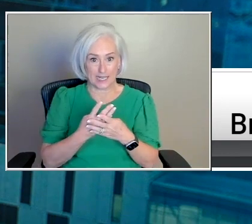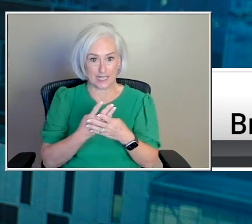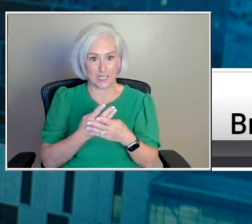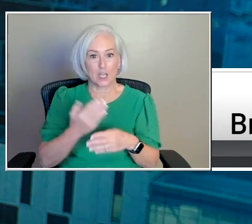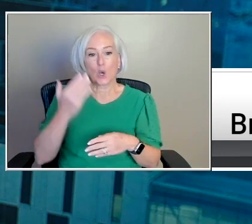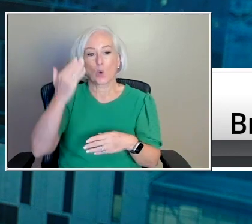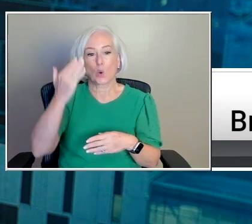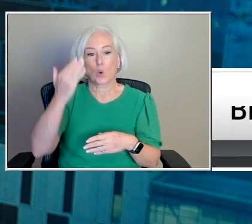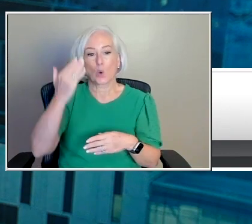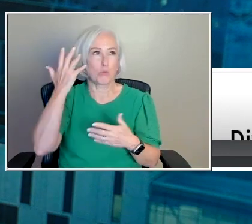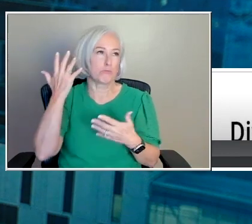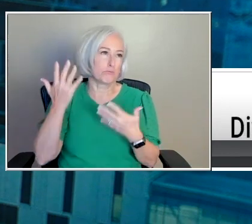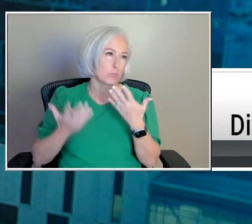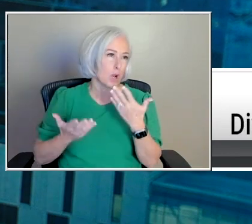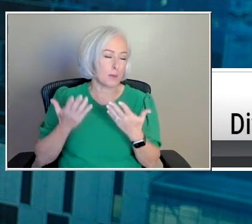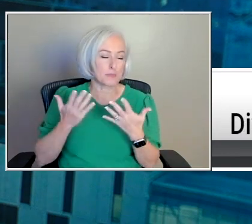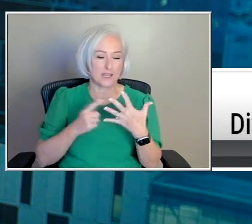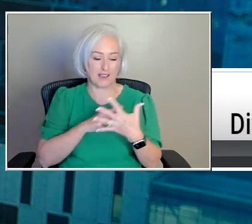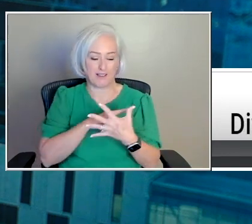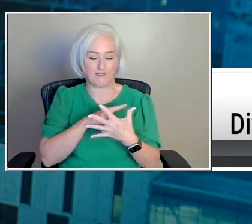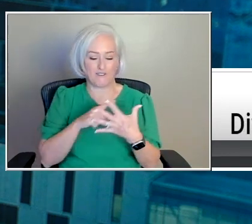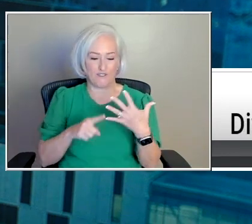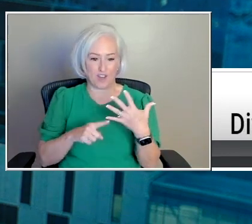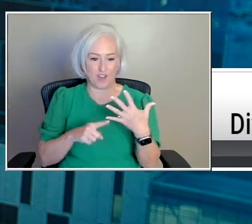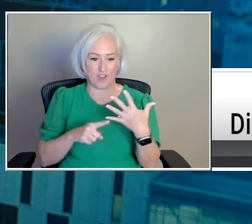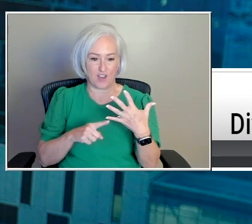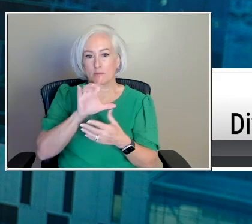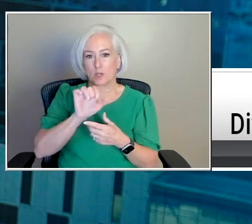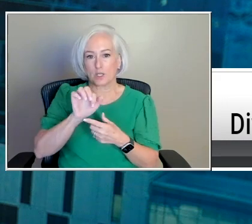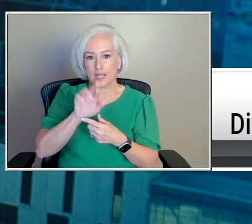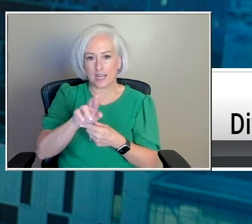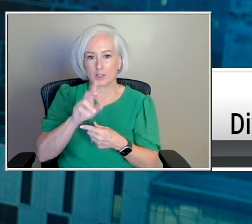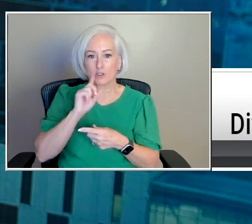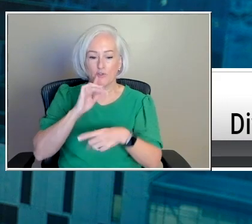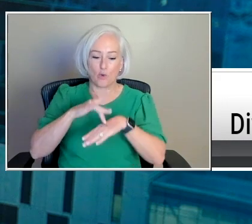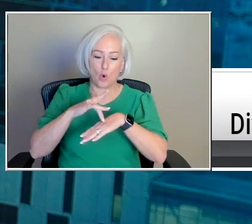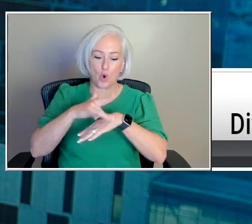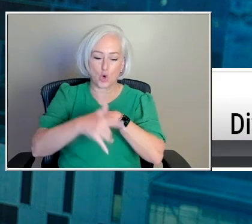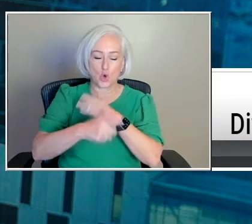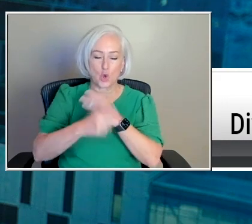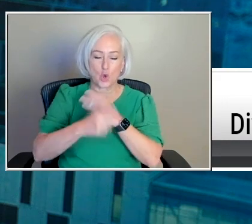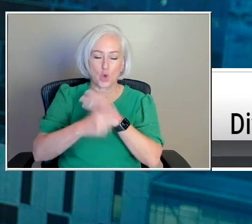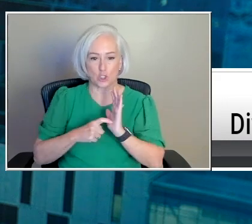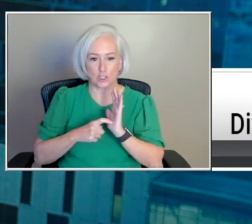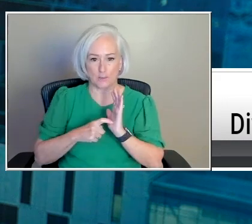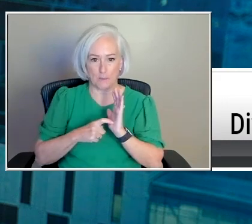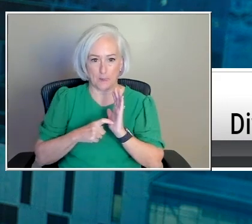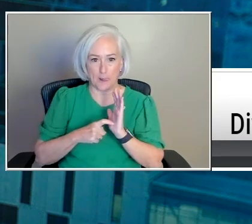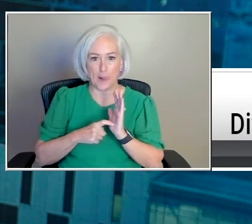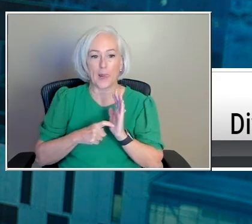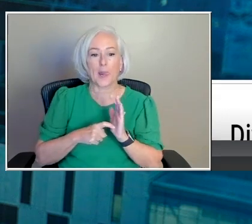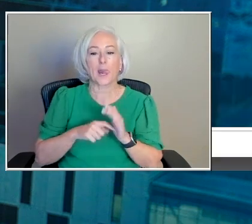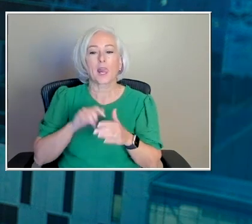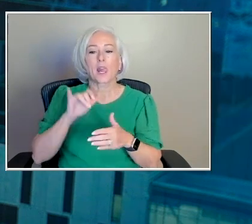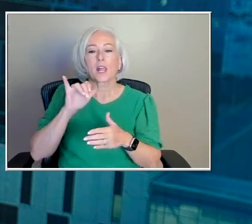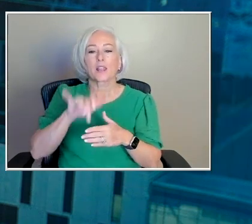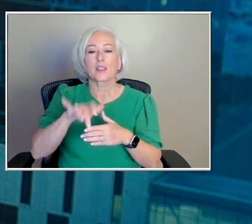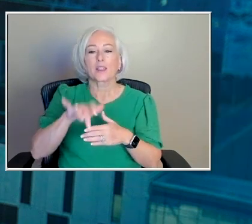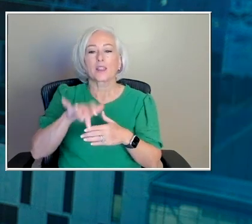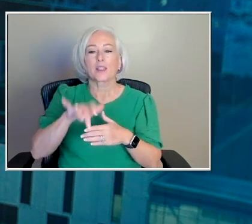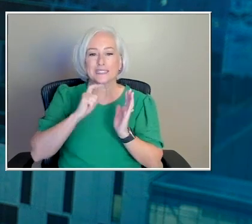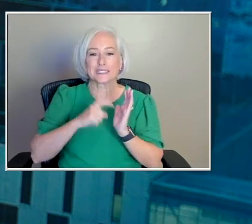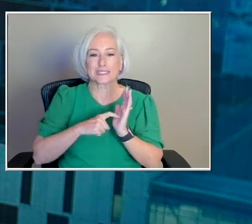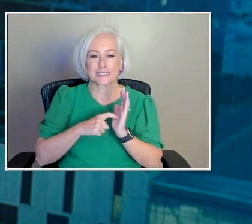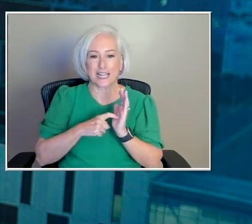5 screenable cancers for early detection. And within those early detections, if we